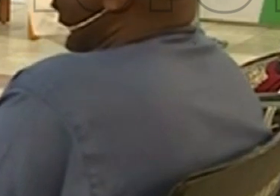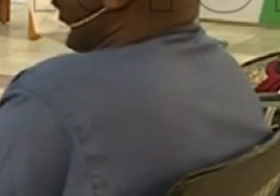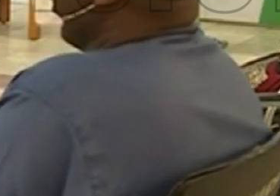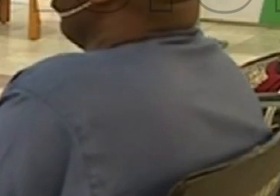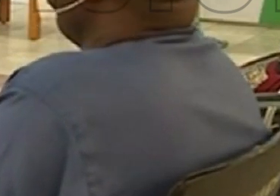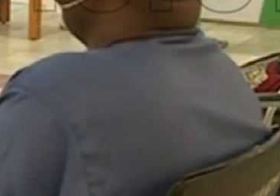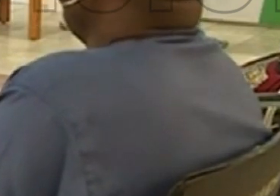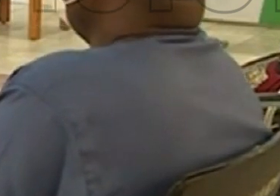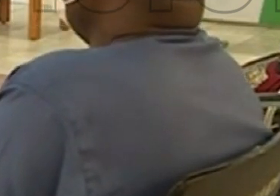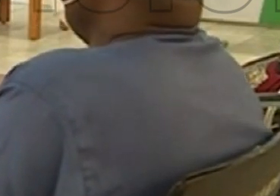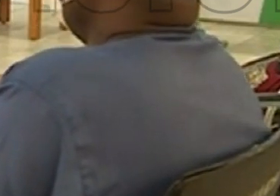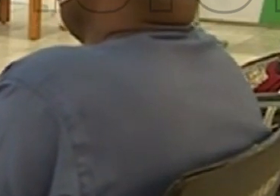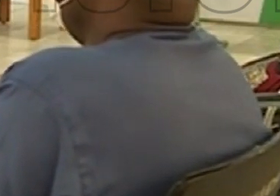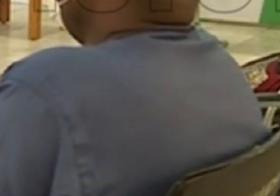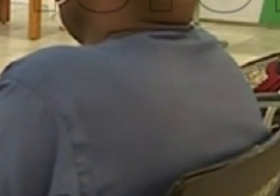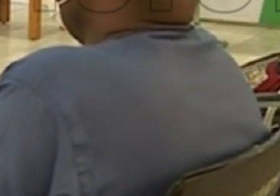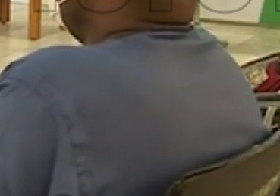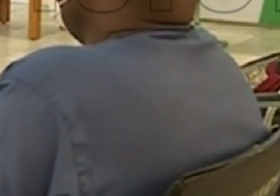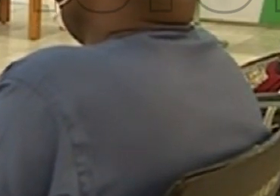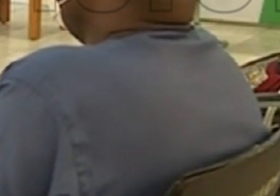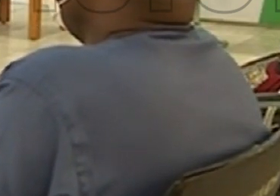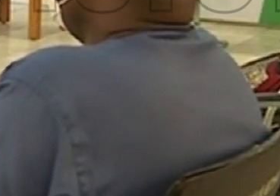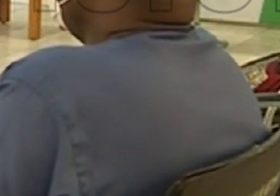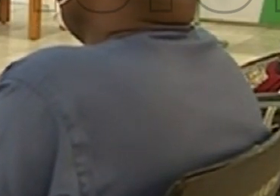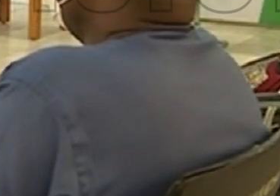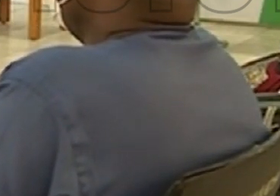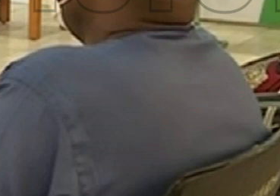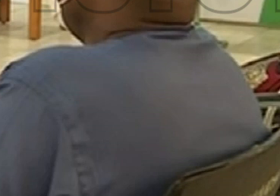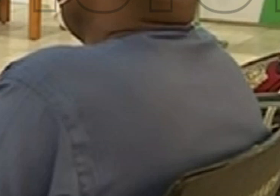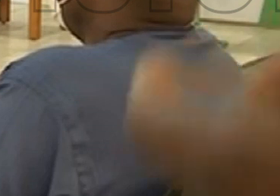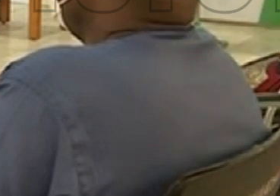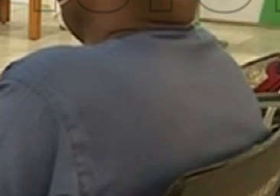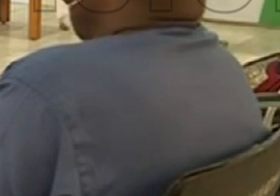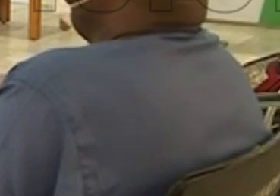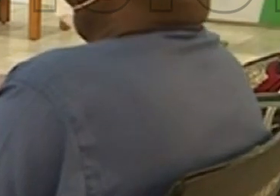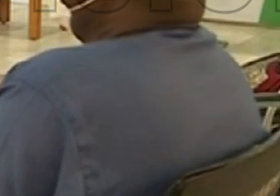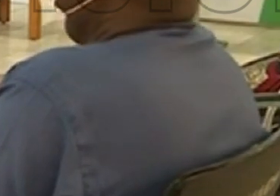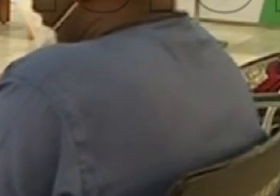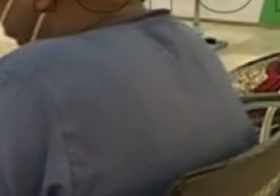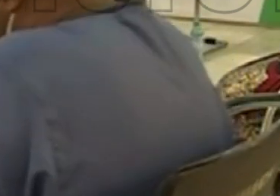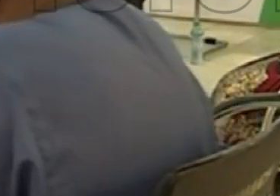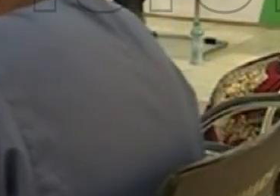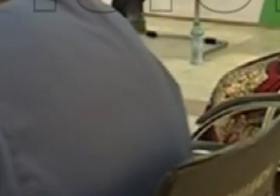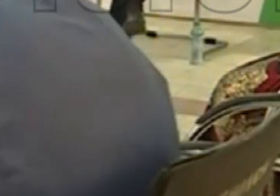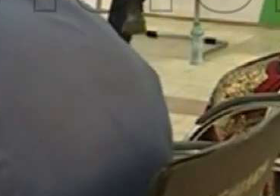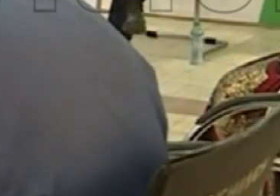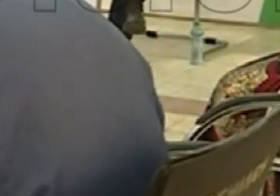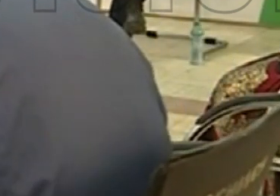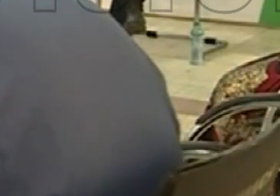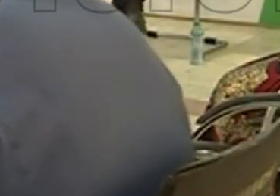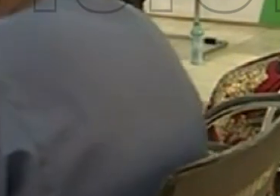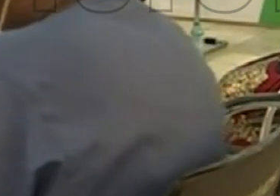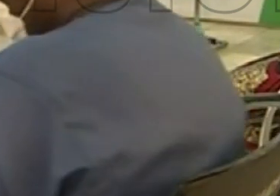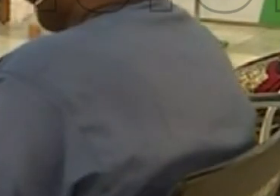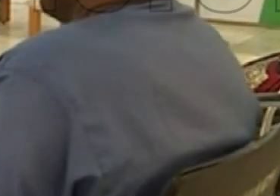and other guests, distinguished ladies and gentlemen. You know, everybody is a masquerade now, so you cannot